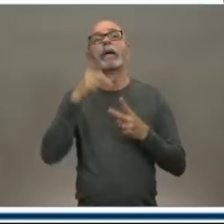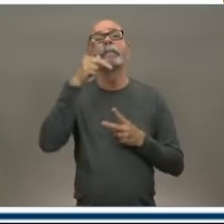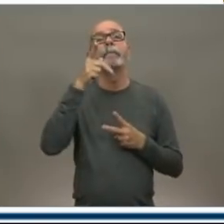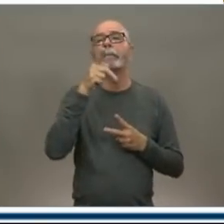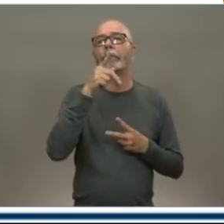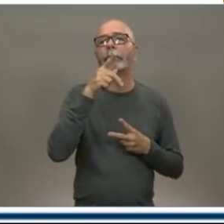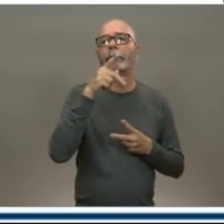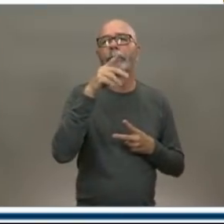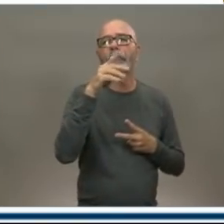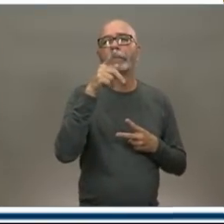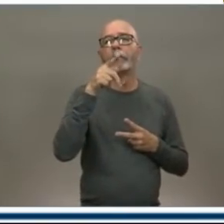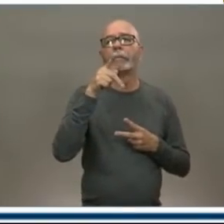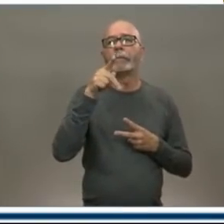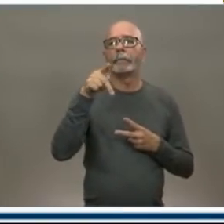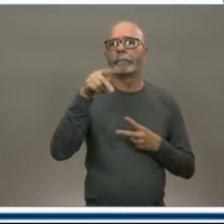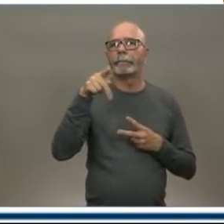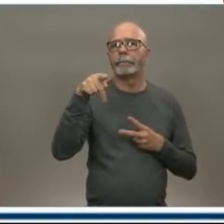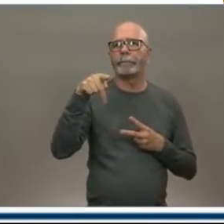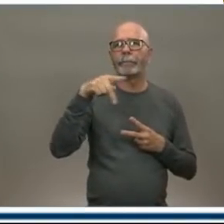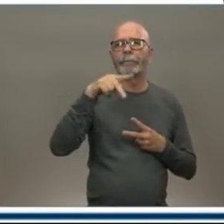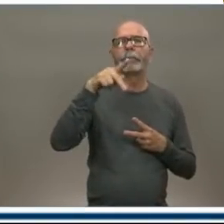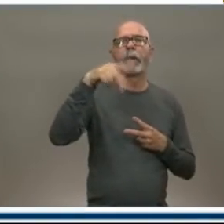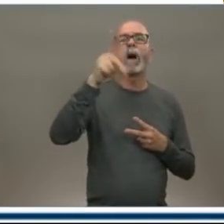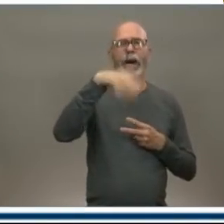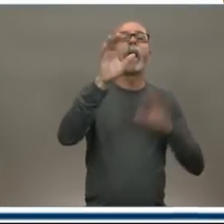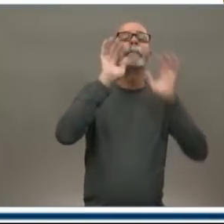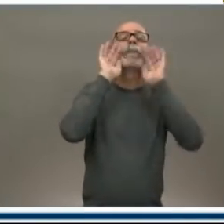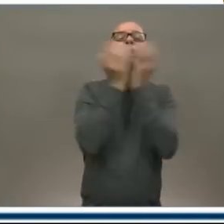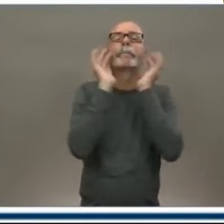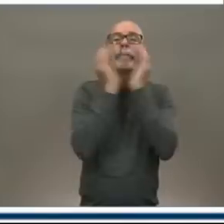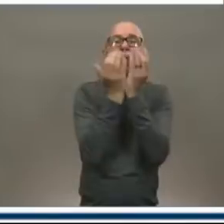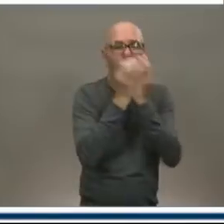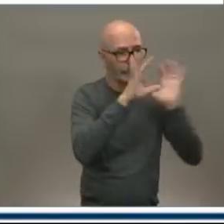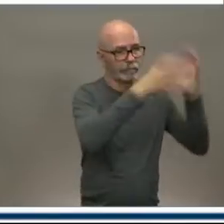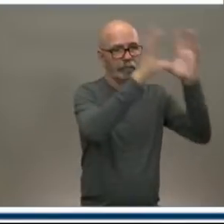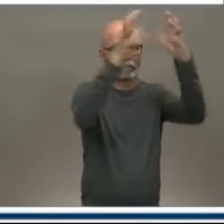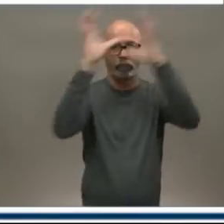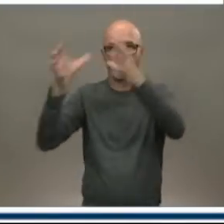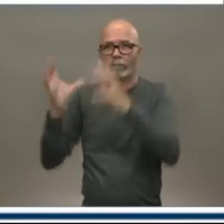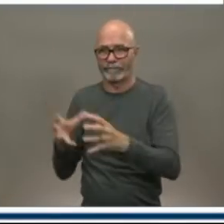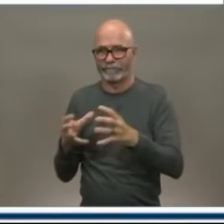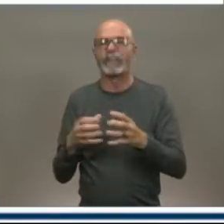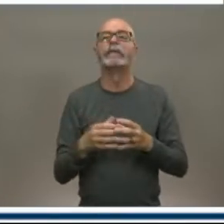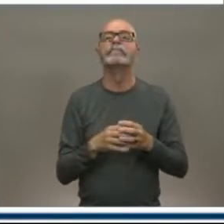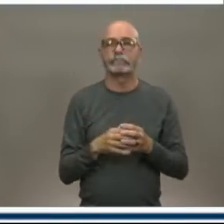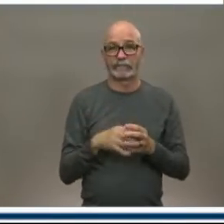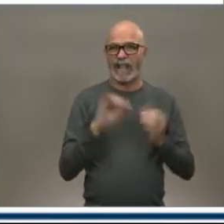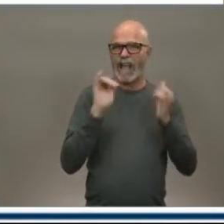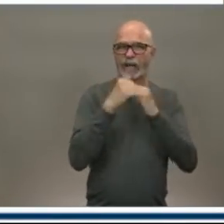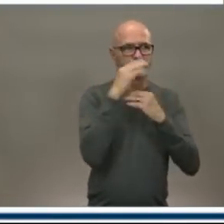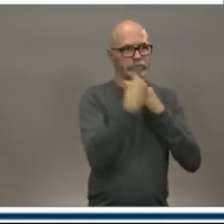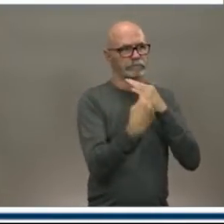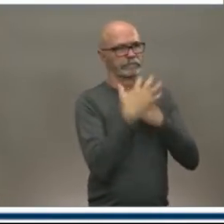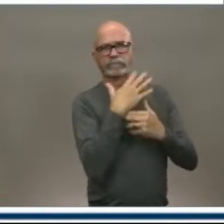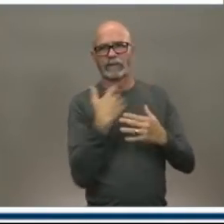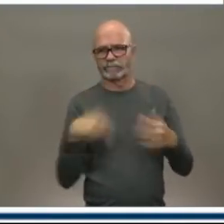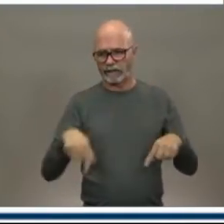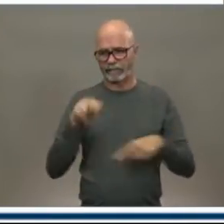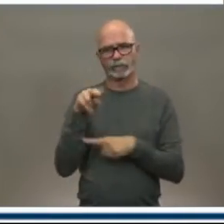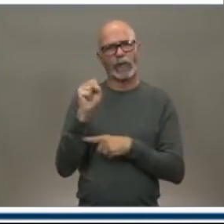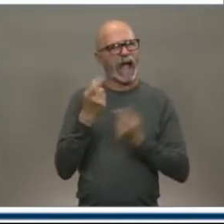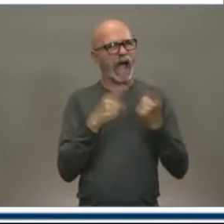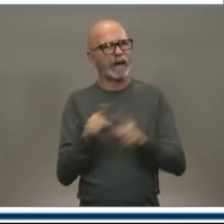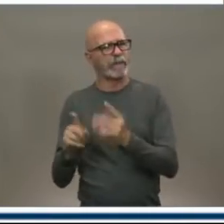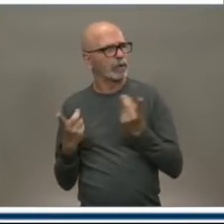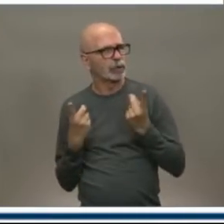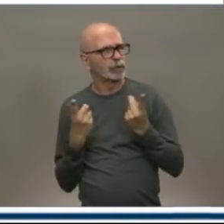season here? So that's a point of active discussion right now within government, with the Premier's office, about looking